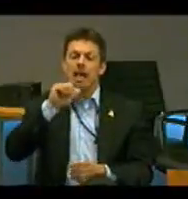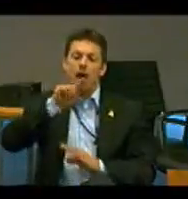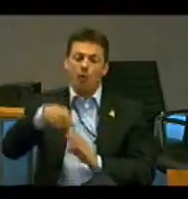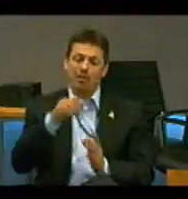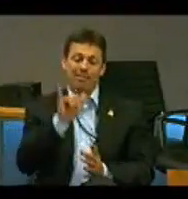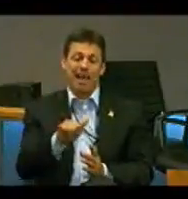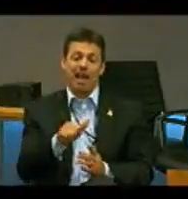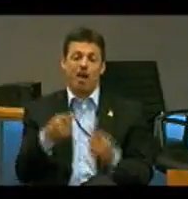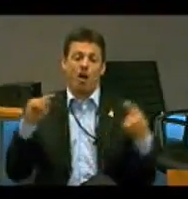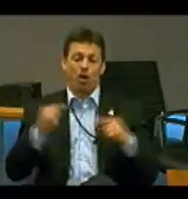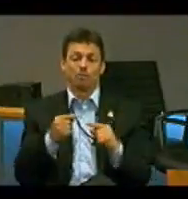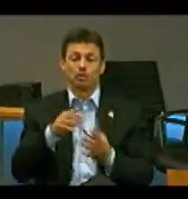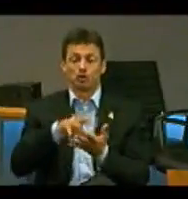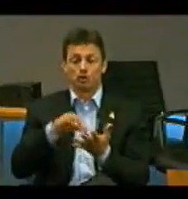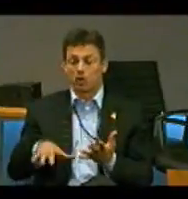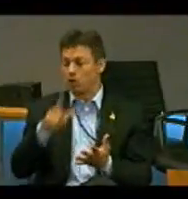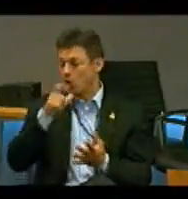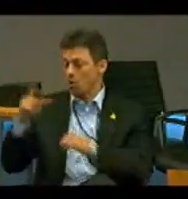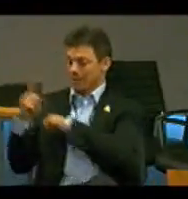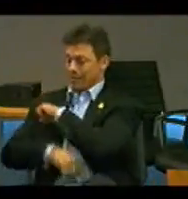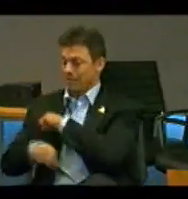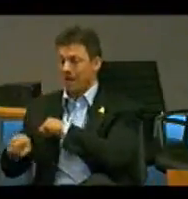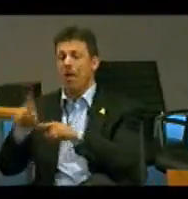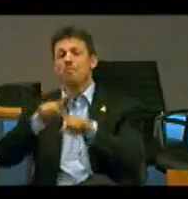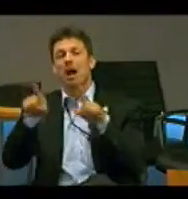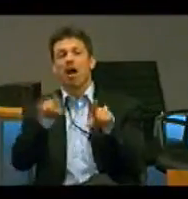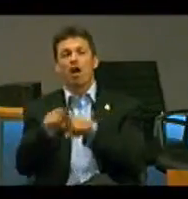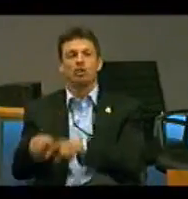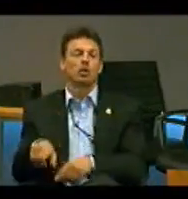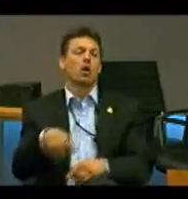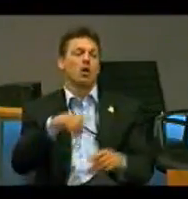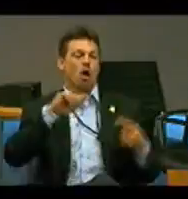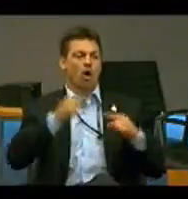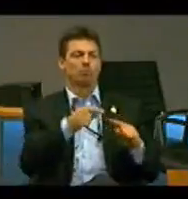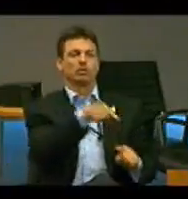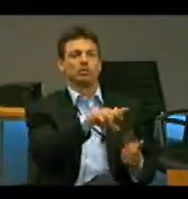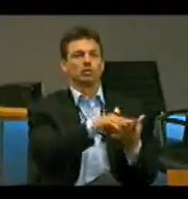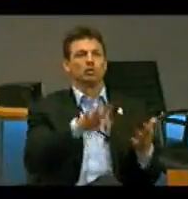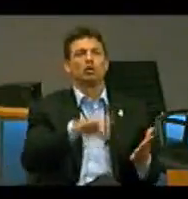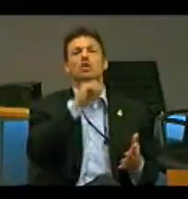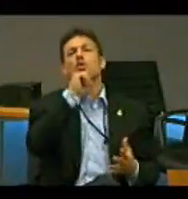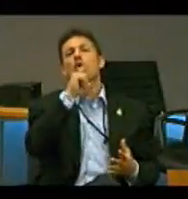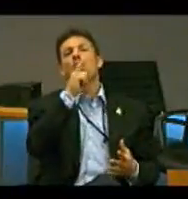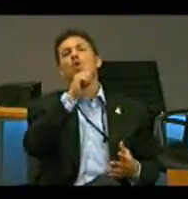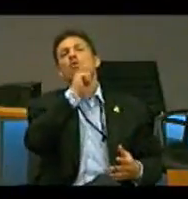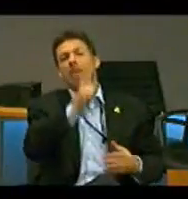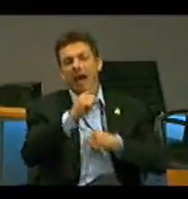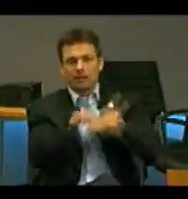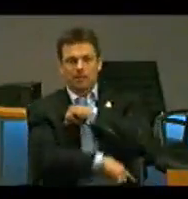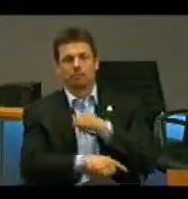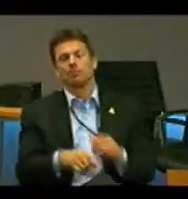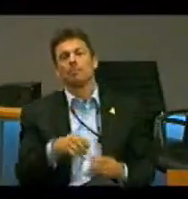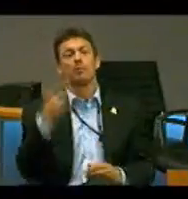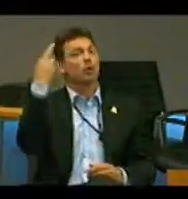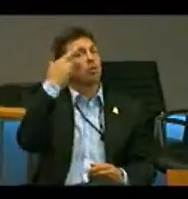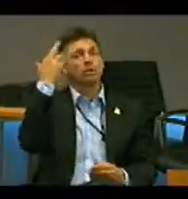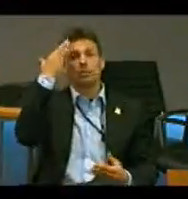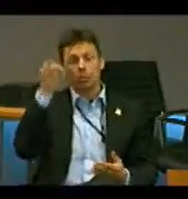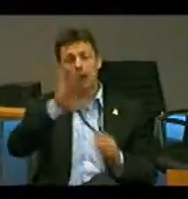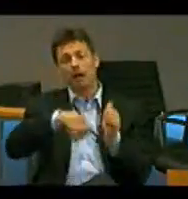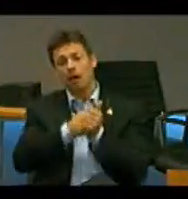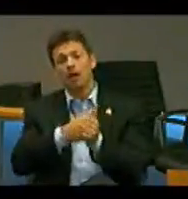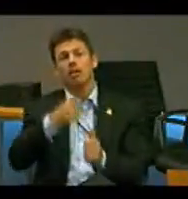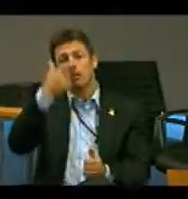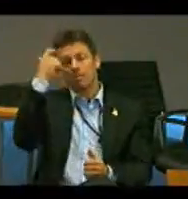the students who are being disciplined, it also harms the students who are not being disciplined. The reason for that is that that kind of